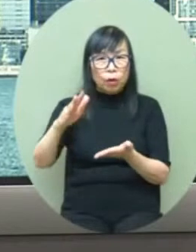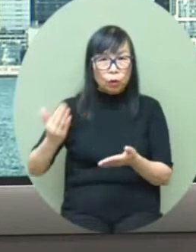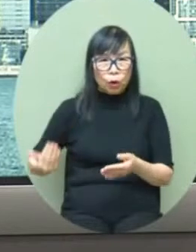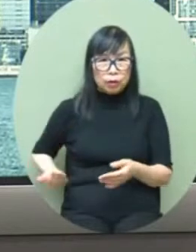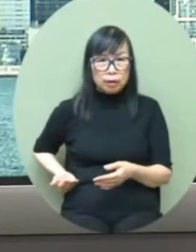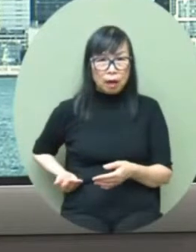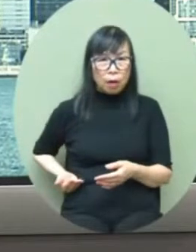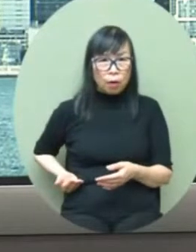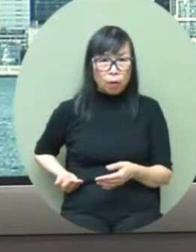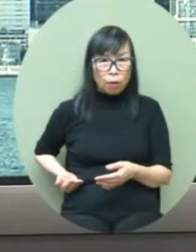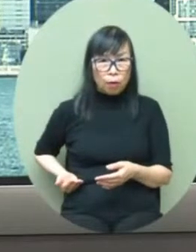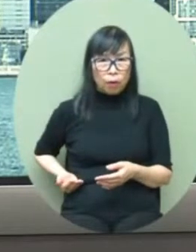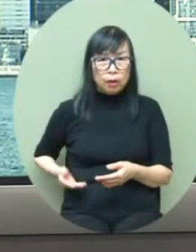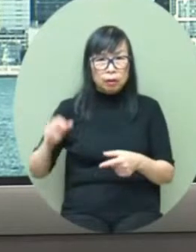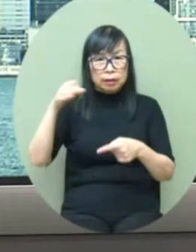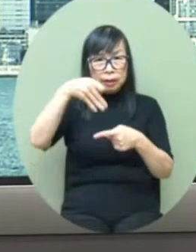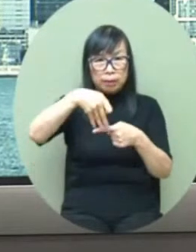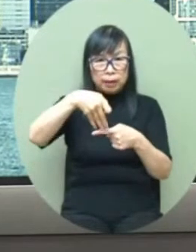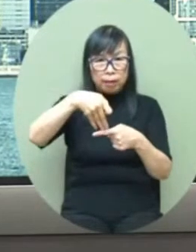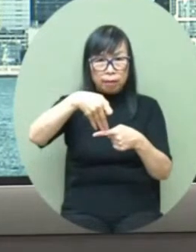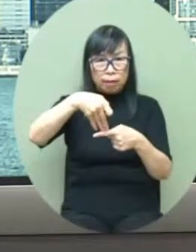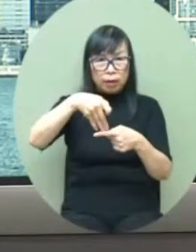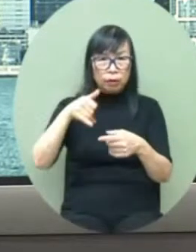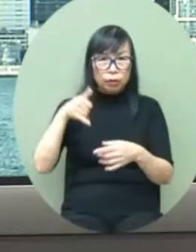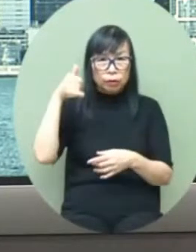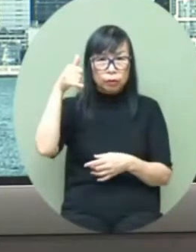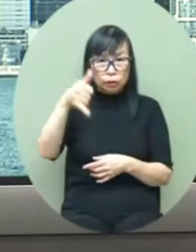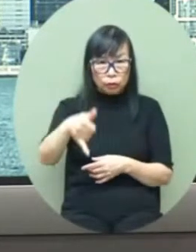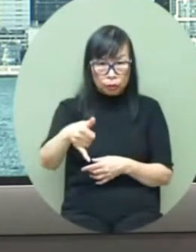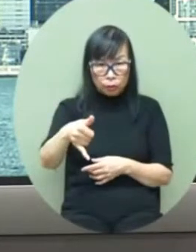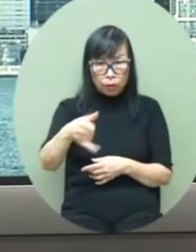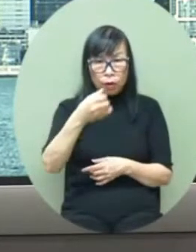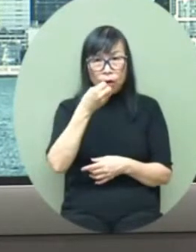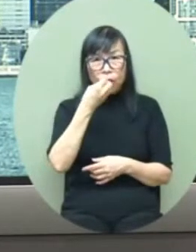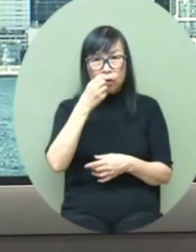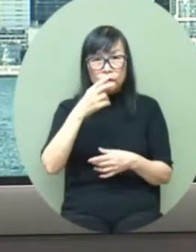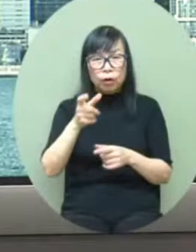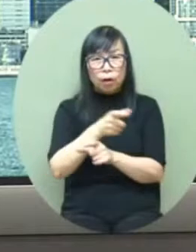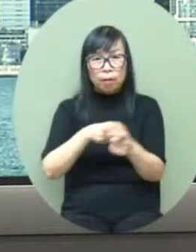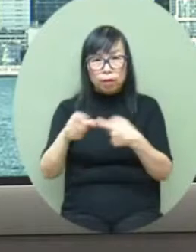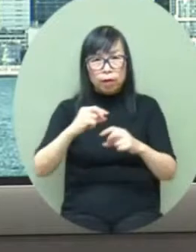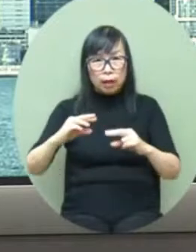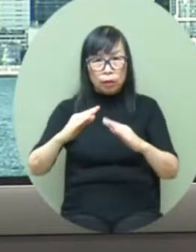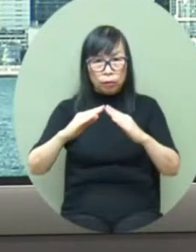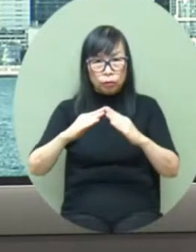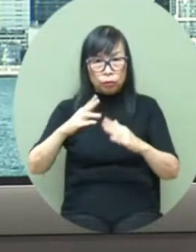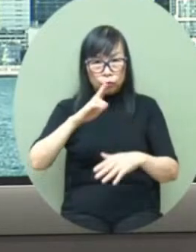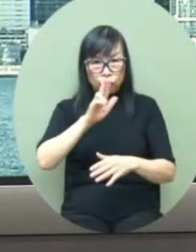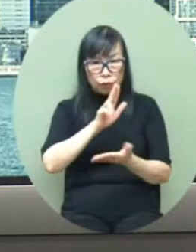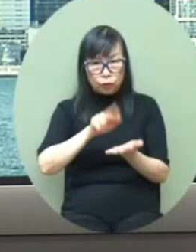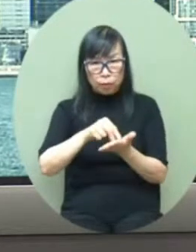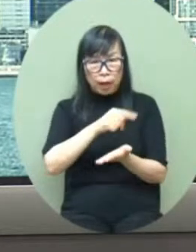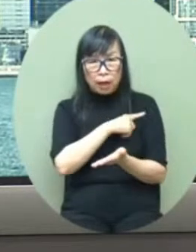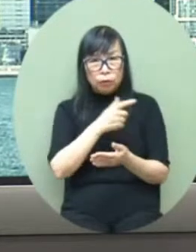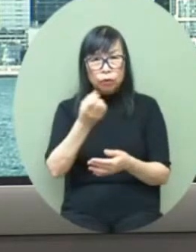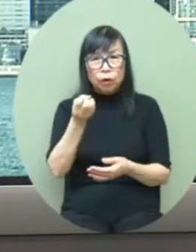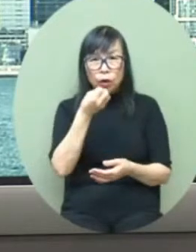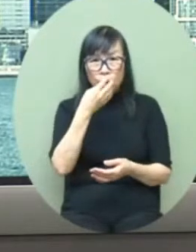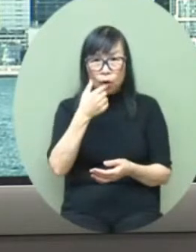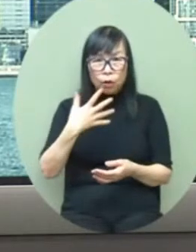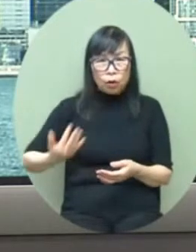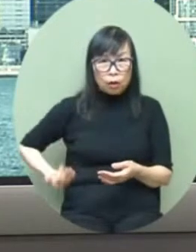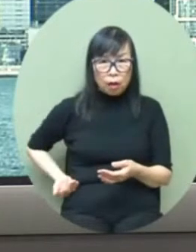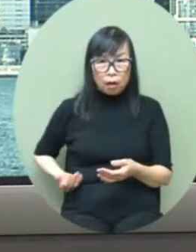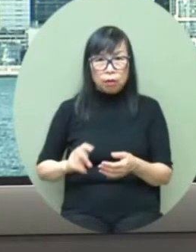and on Friday, I will visit Guangzhou and Shenzhen to visit an event organized